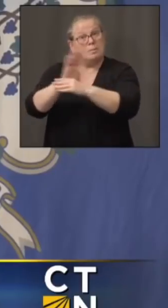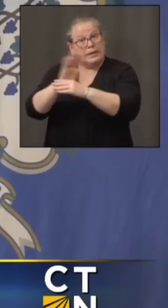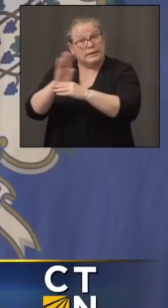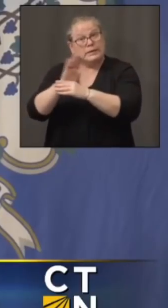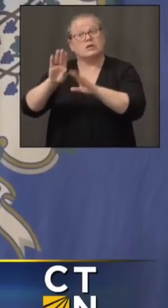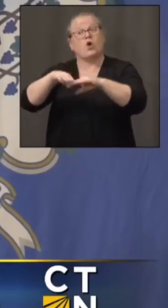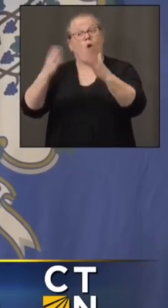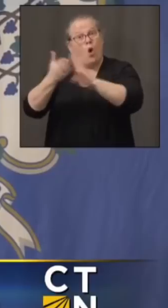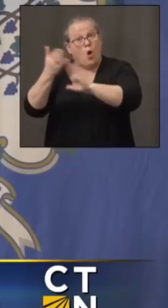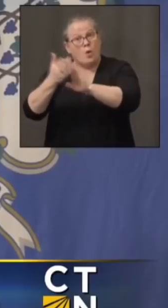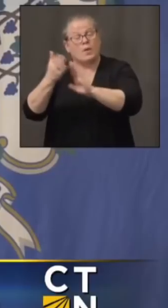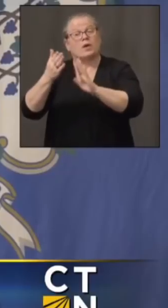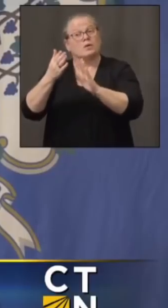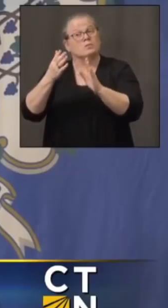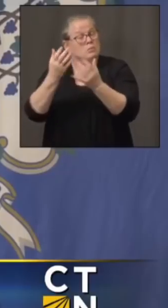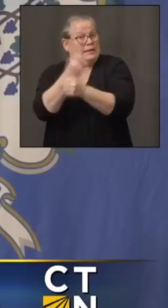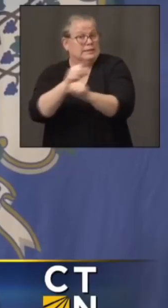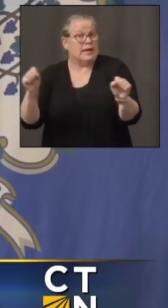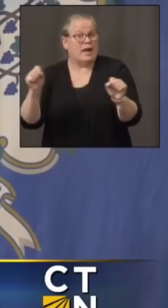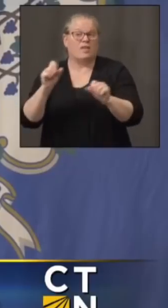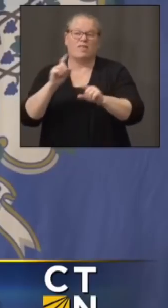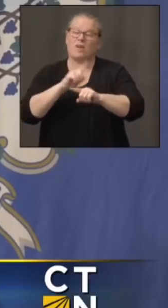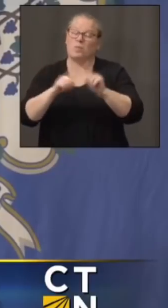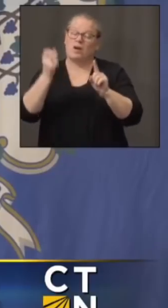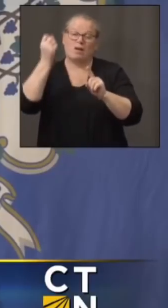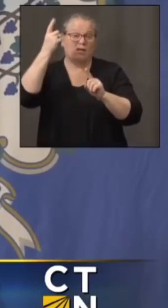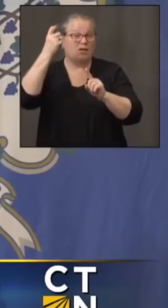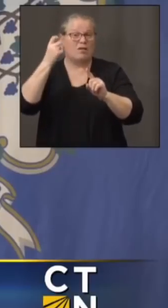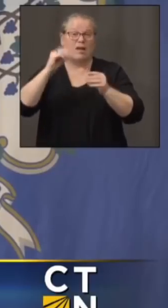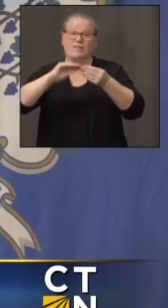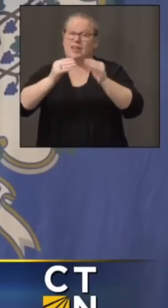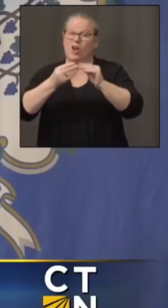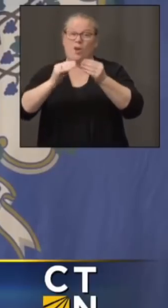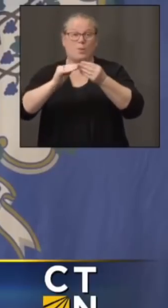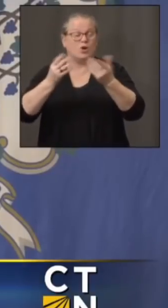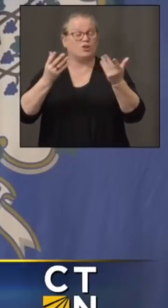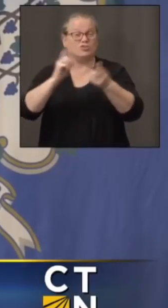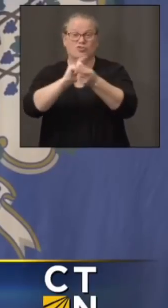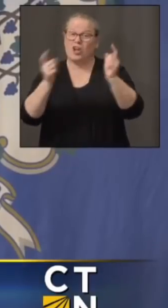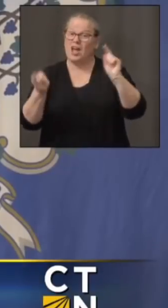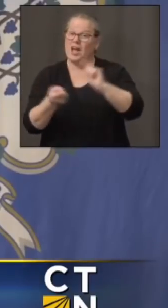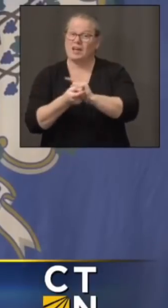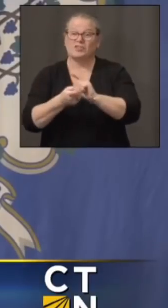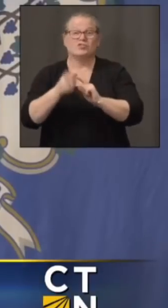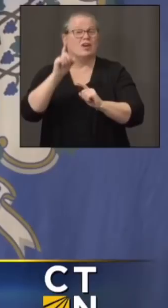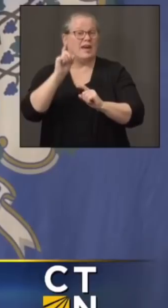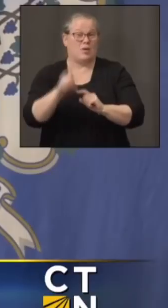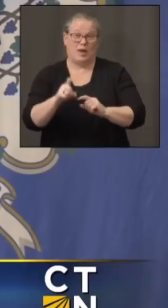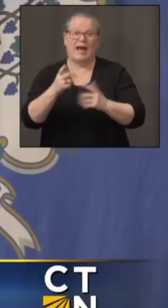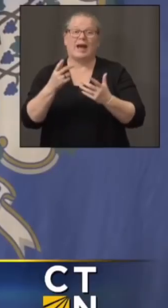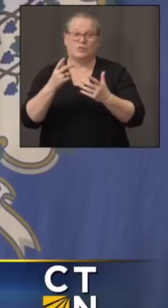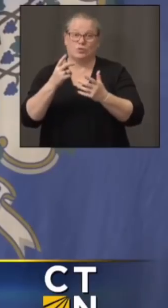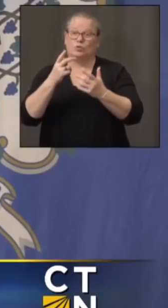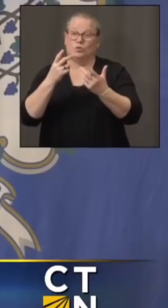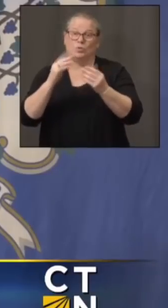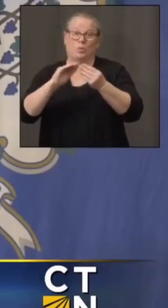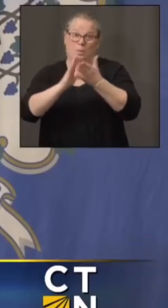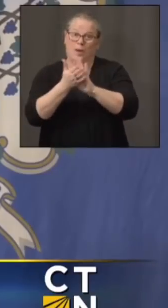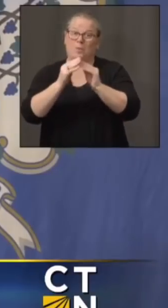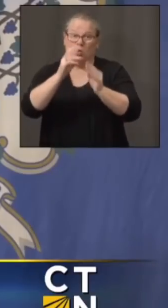it safely. But at the end of the day, if the metrics change and we find we have capacity issues in our hospital, we'll have to get even